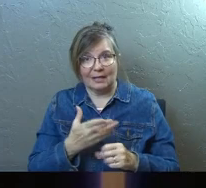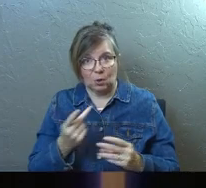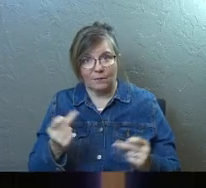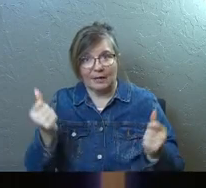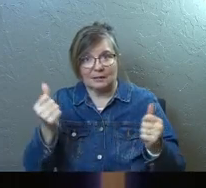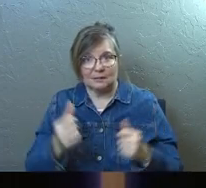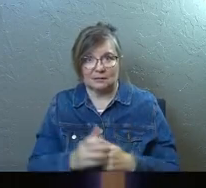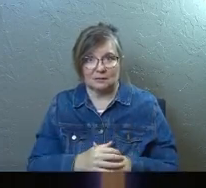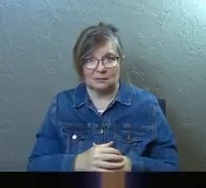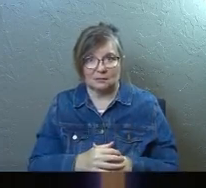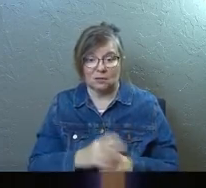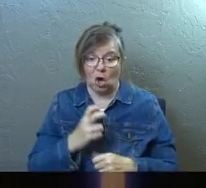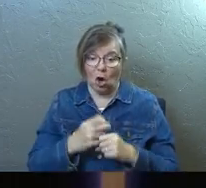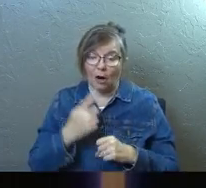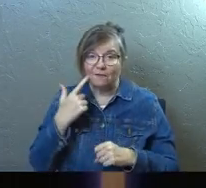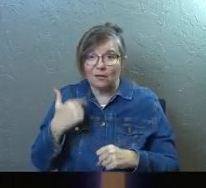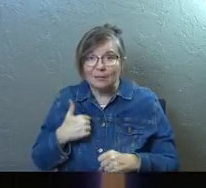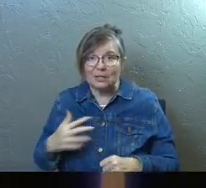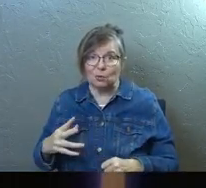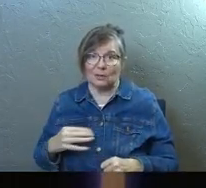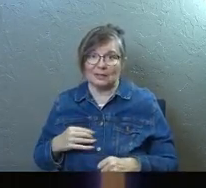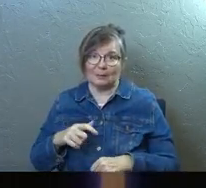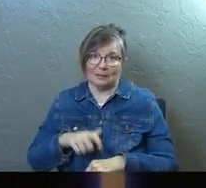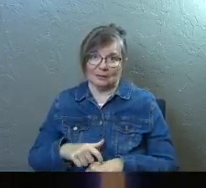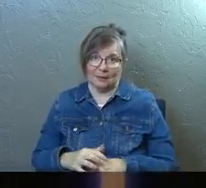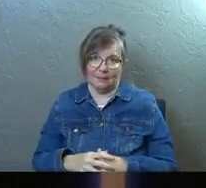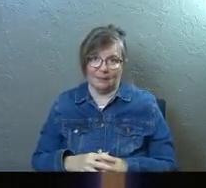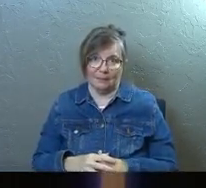go fast. Hard for me to accept at the time.